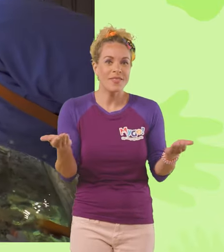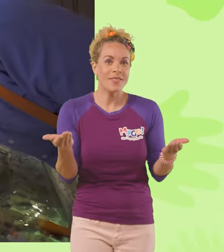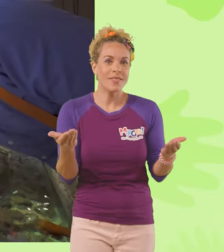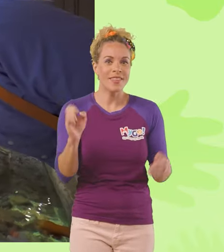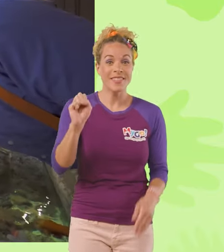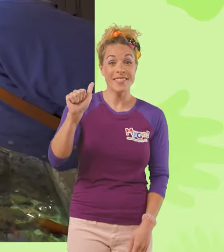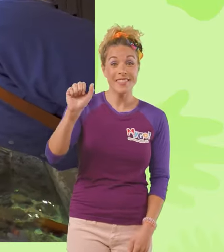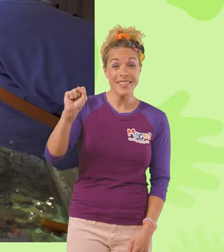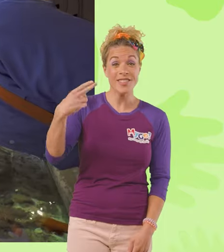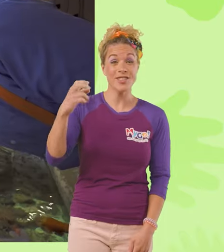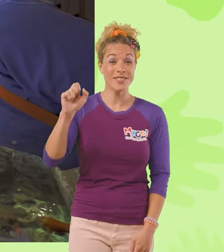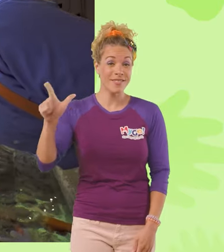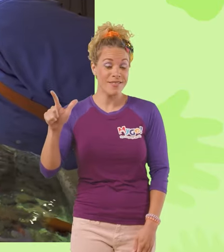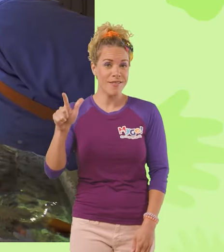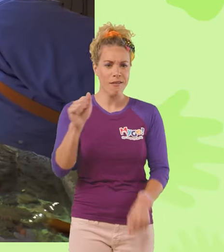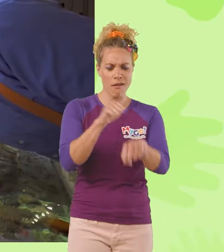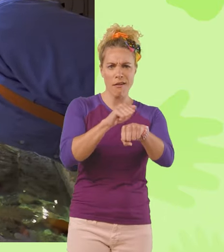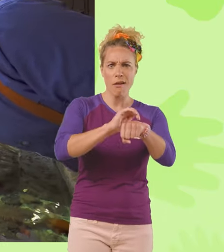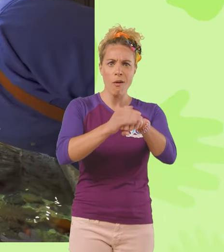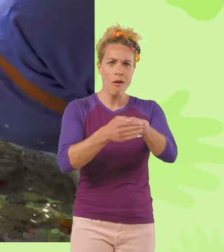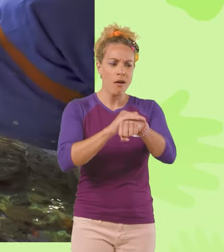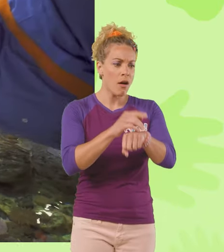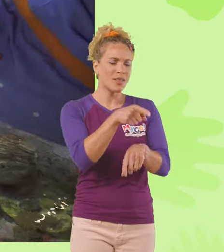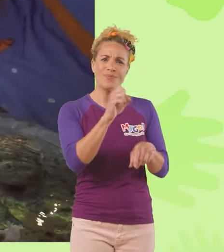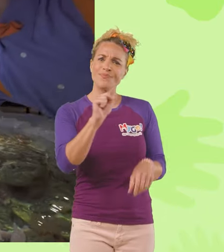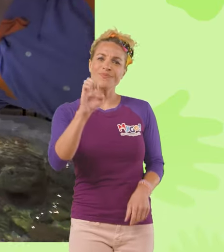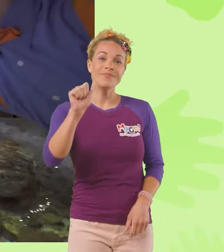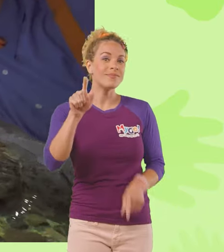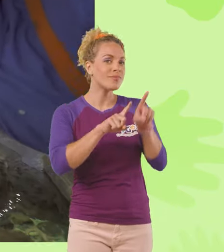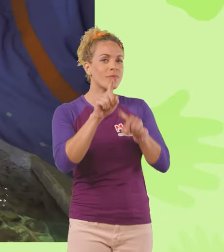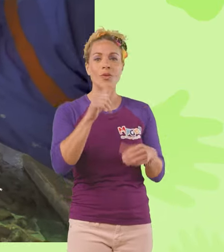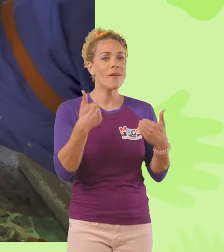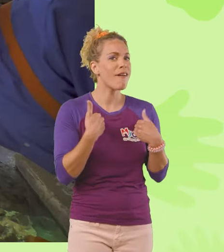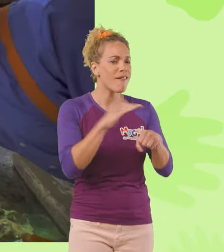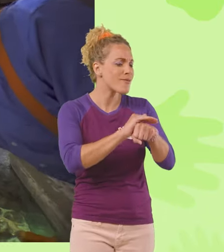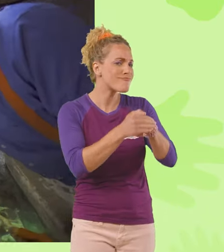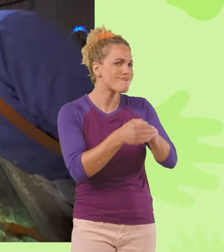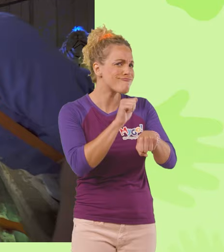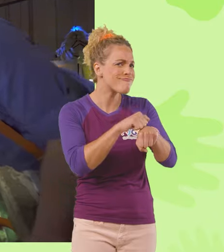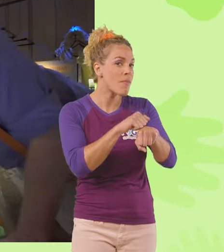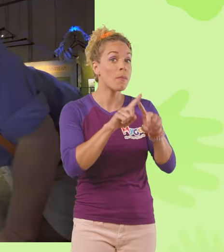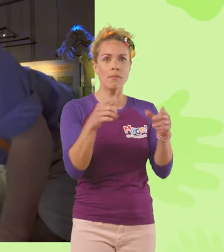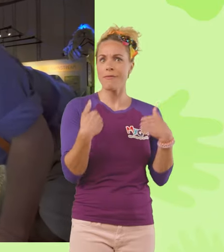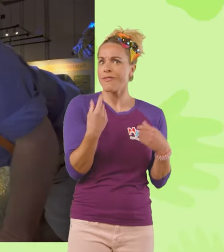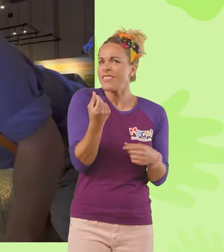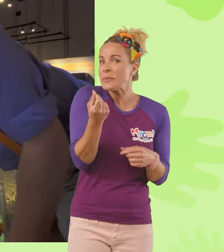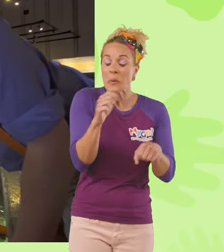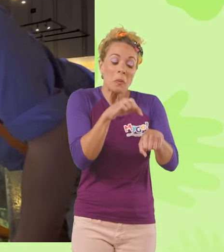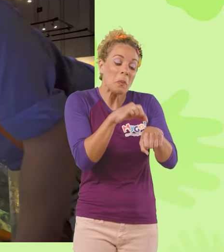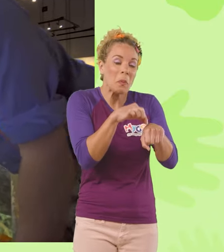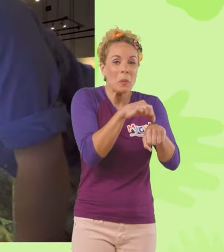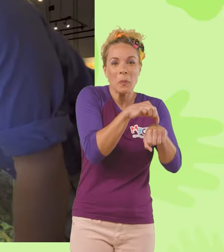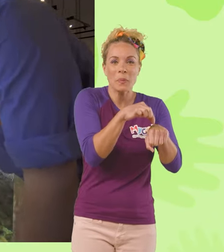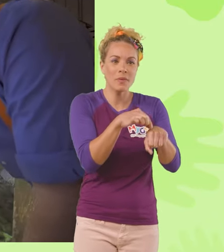though a sea star doesn't have its own seashell, it's kind of like it has little bits of a seashell. Wow. That's pretty cool.